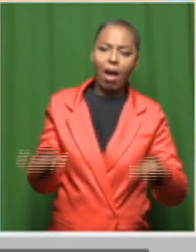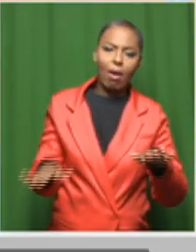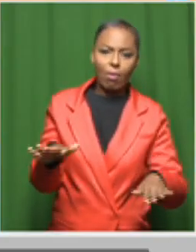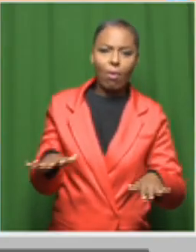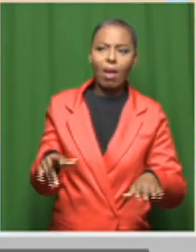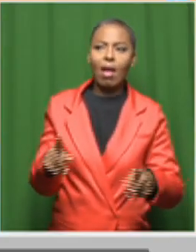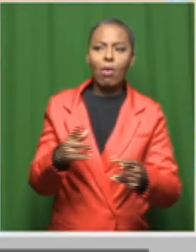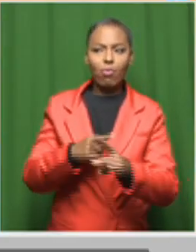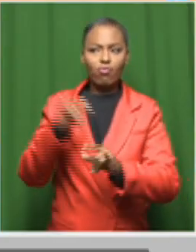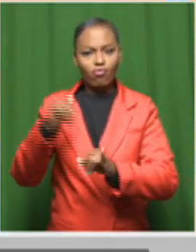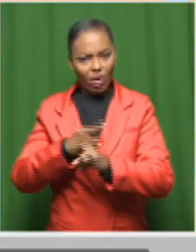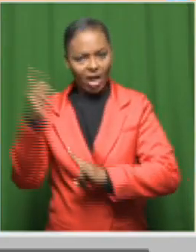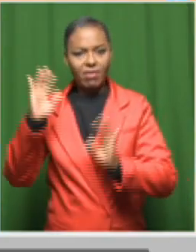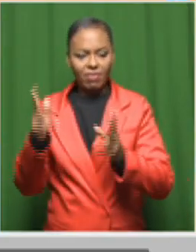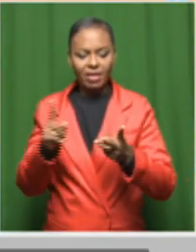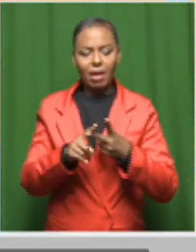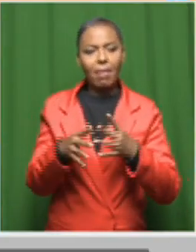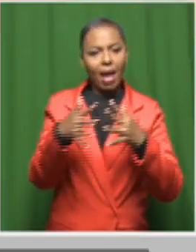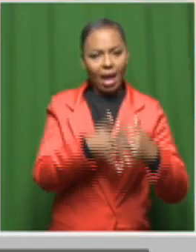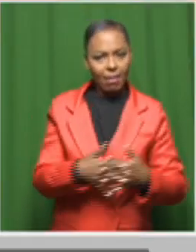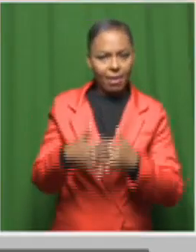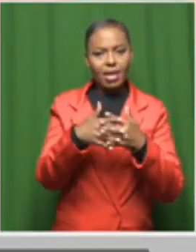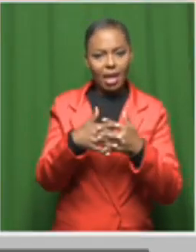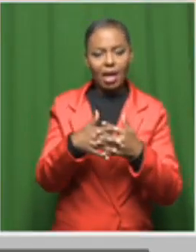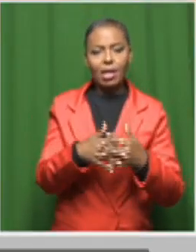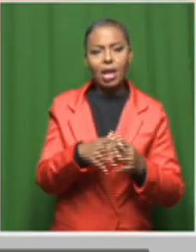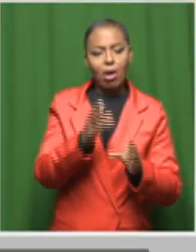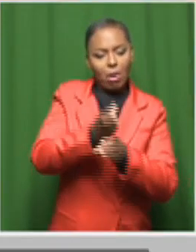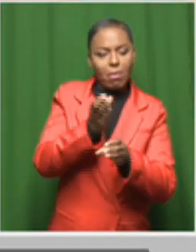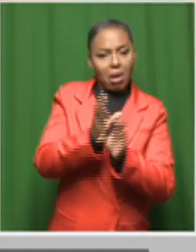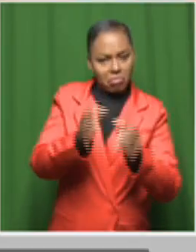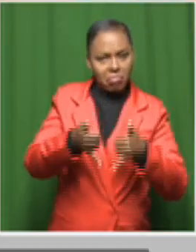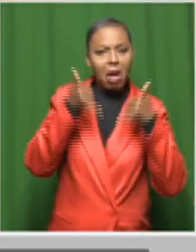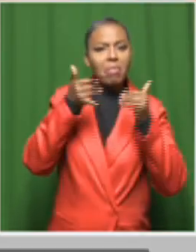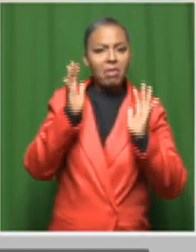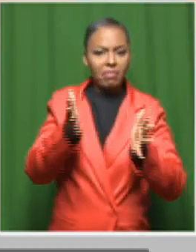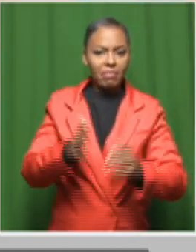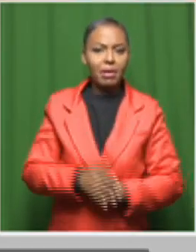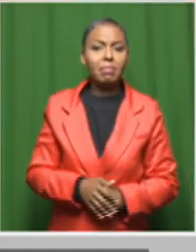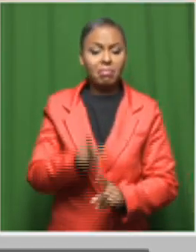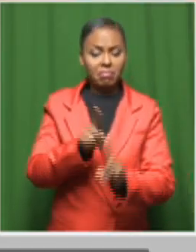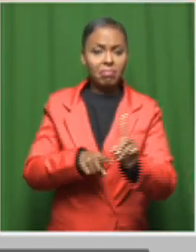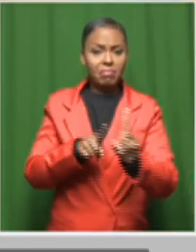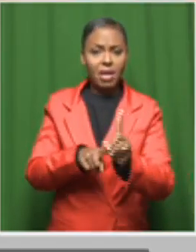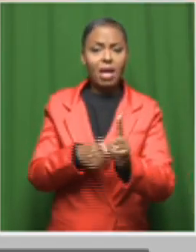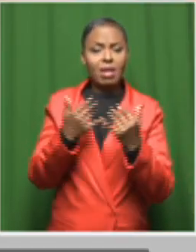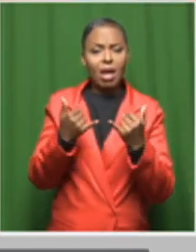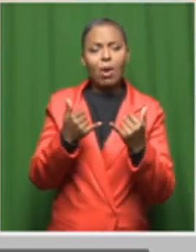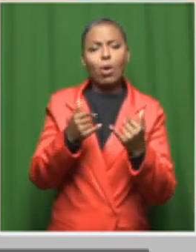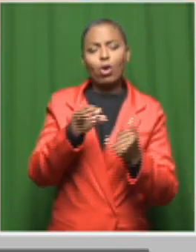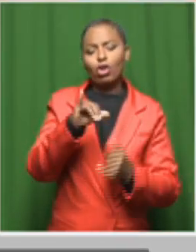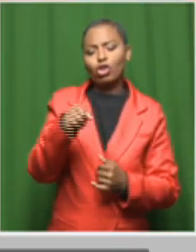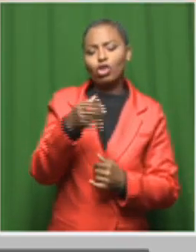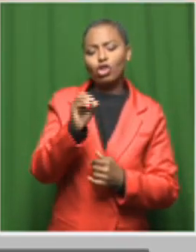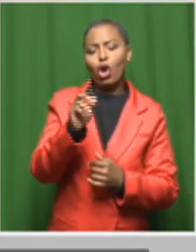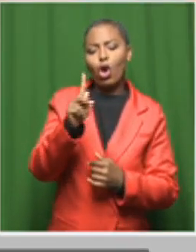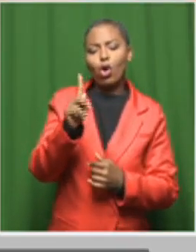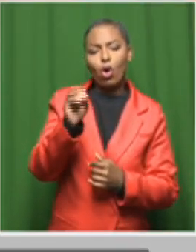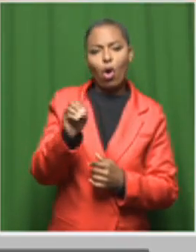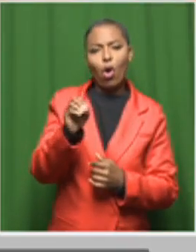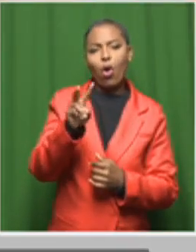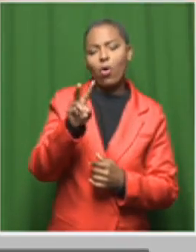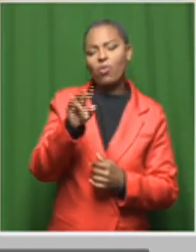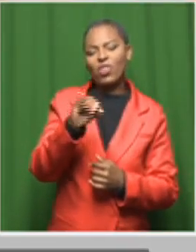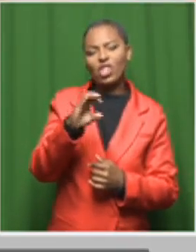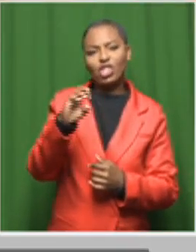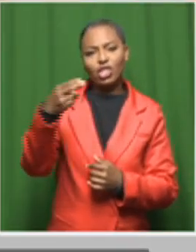Coco Gauff. I actually was going to say, do you think Andreeva could be, the upset player there? And I was going to ask you about Djokovic, and now that you've shared that,